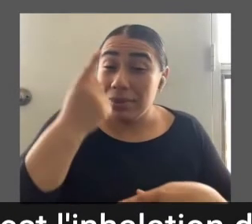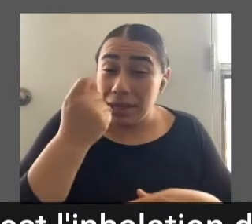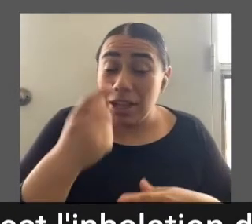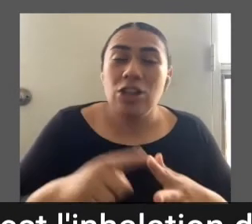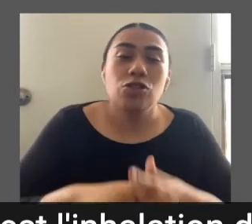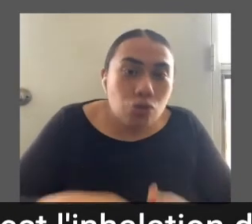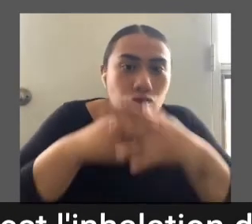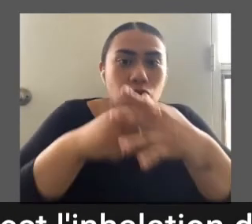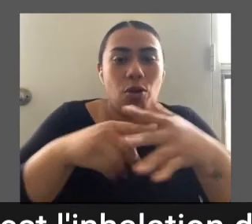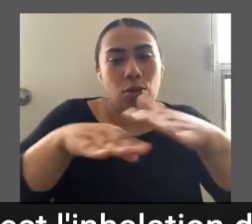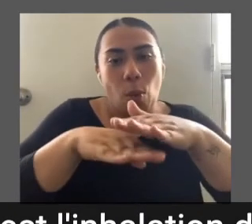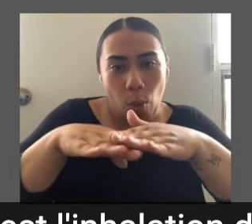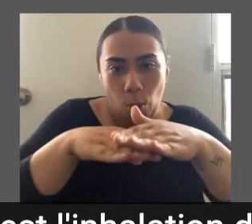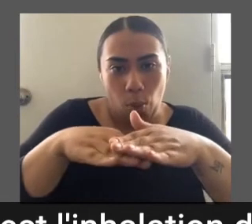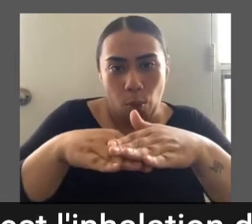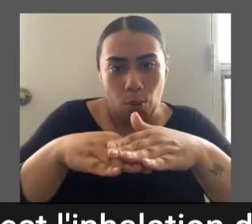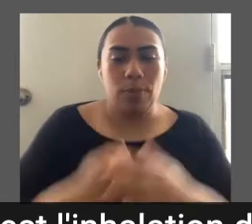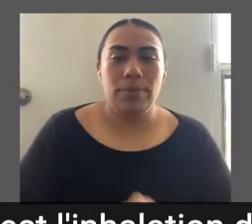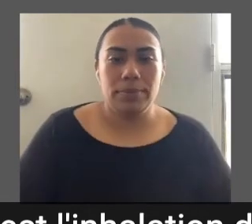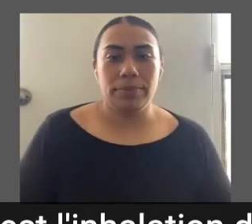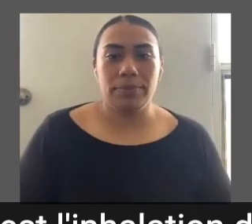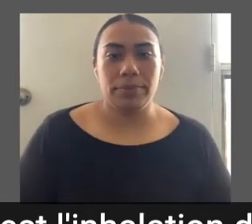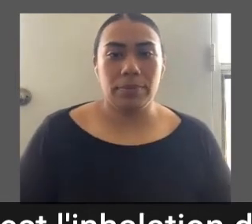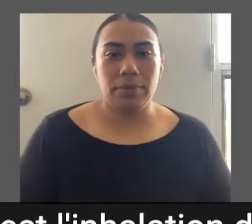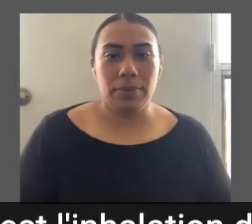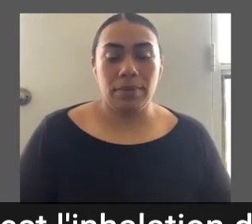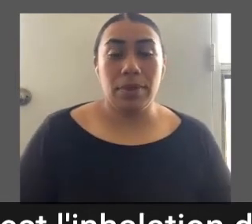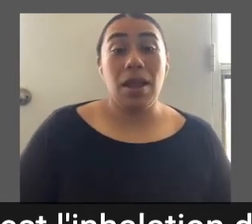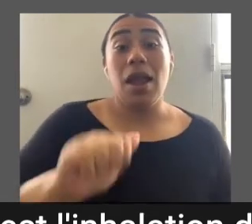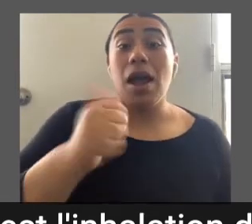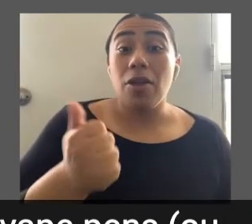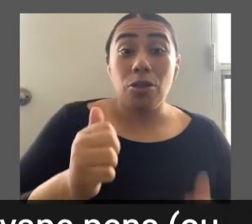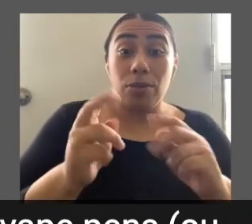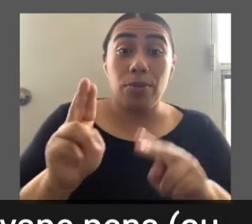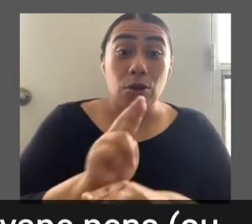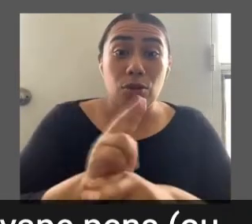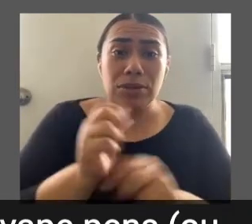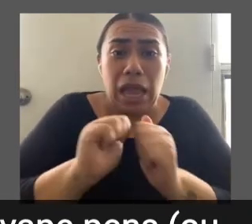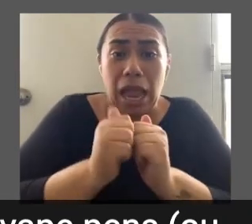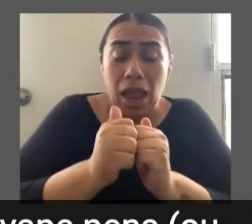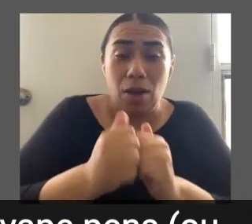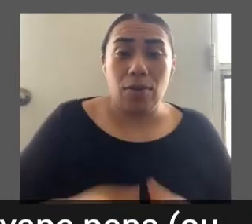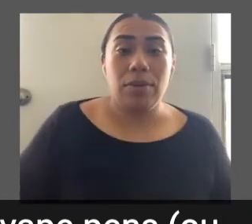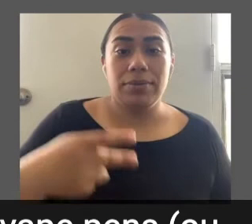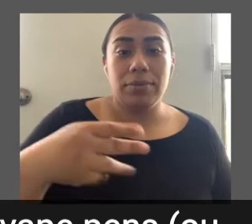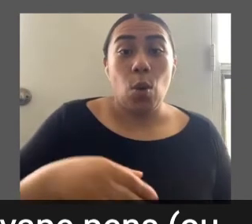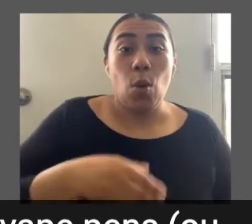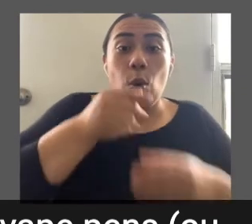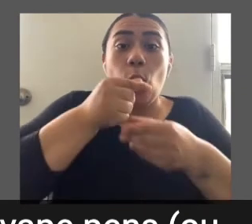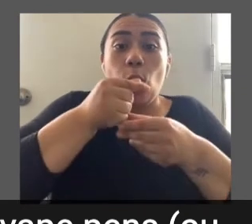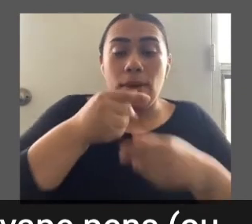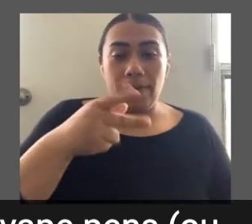The other main method of consumption is through inhalation of dried cannabis flower or oil extracts through vape